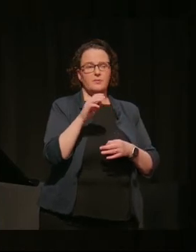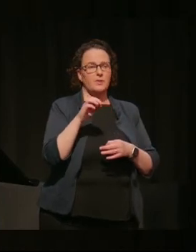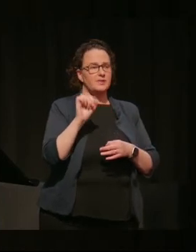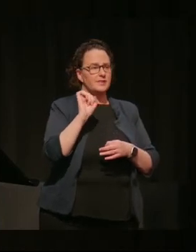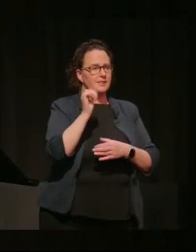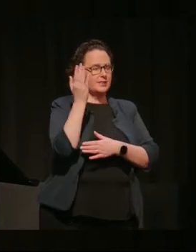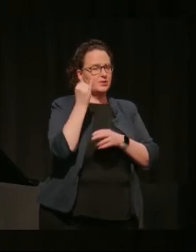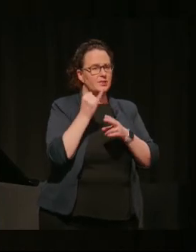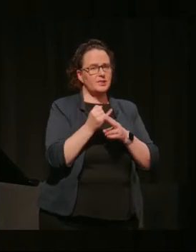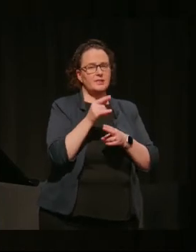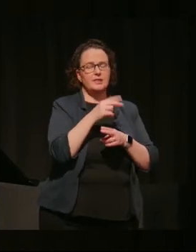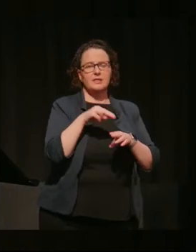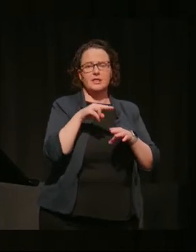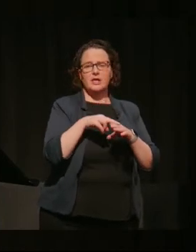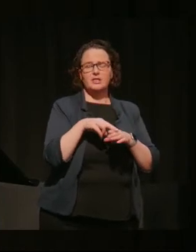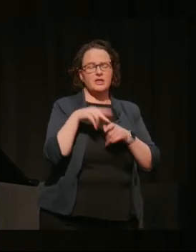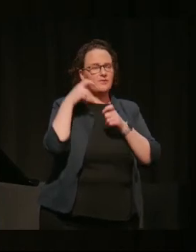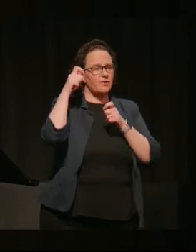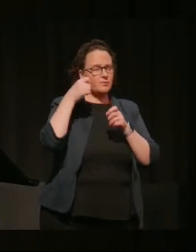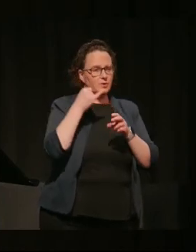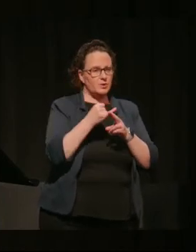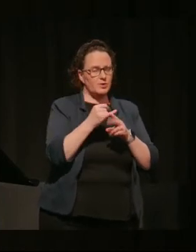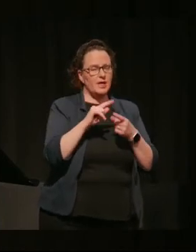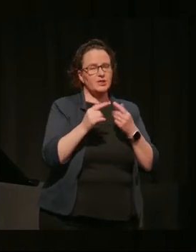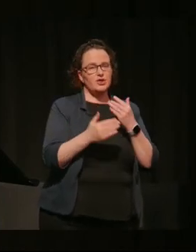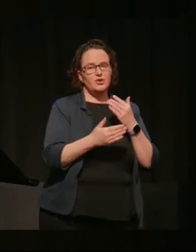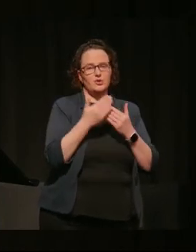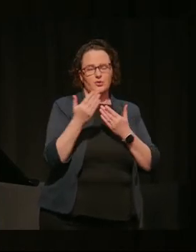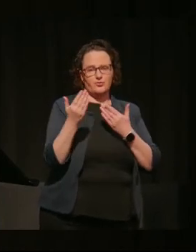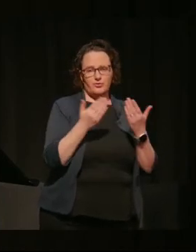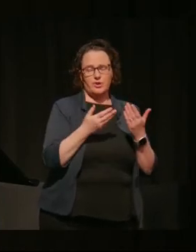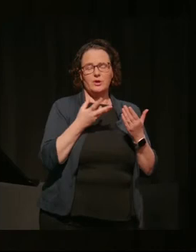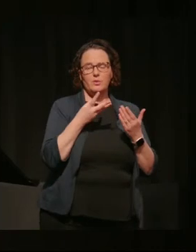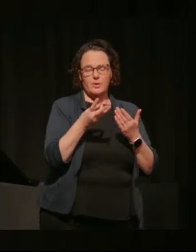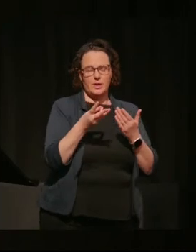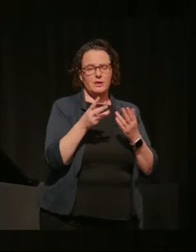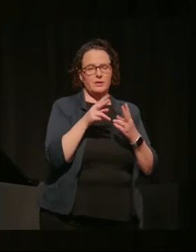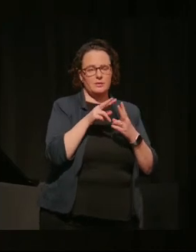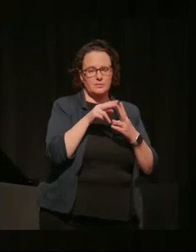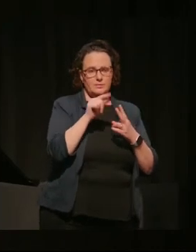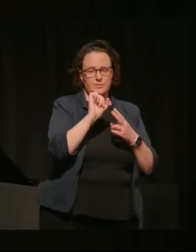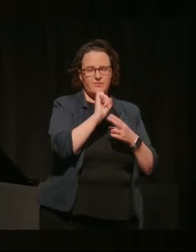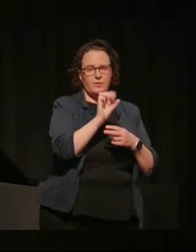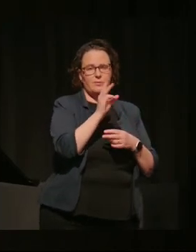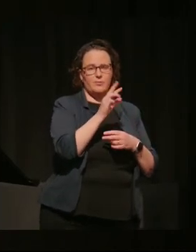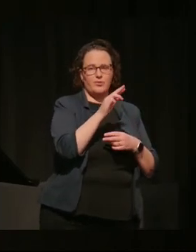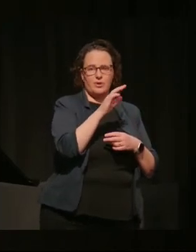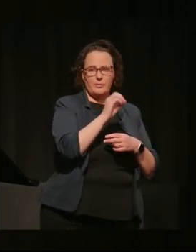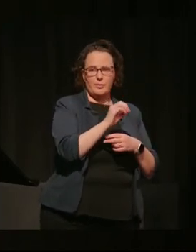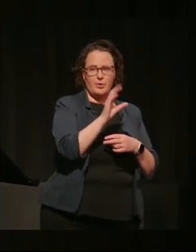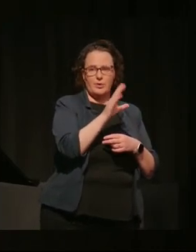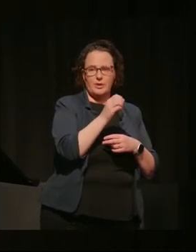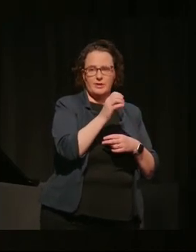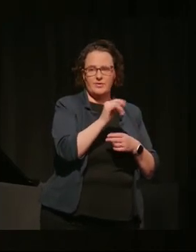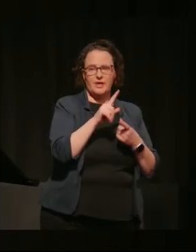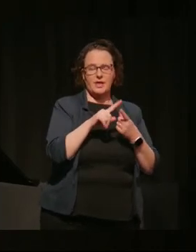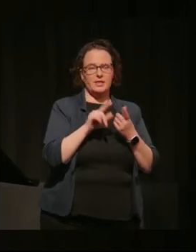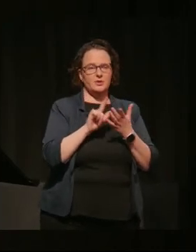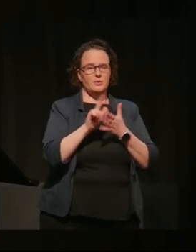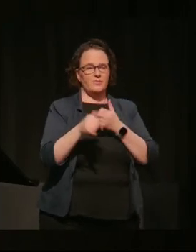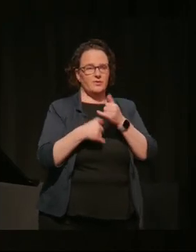Film School, and youth reader Grace Wolfe will read from the memoirs of Primo Levi and 12-year-old